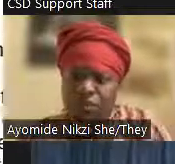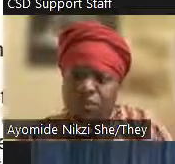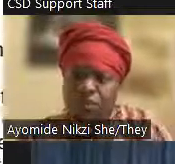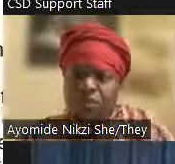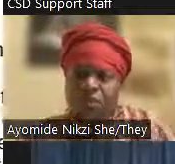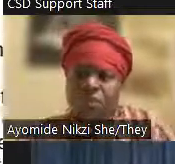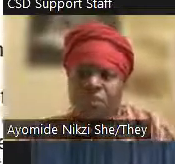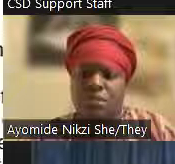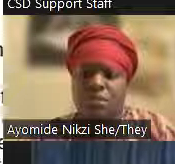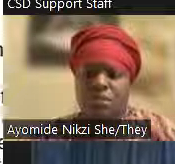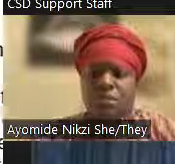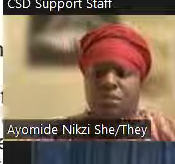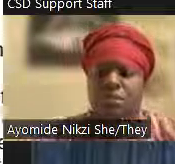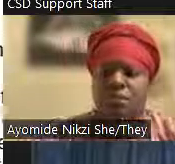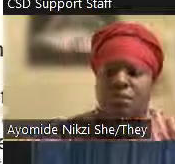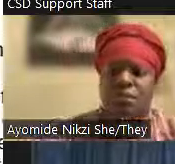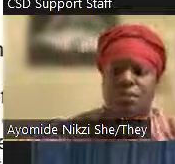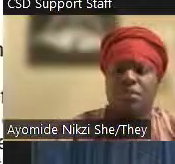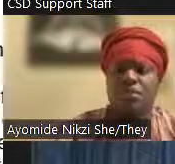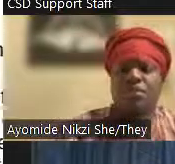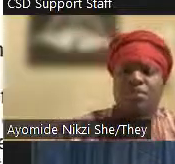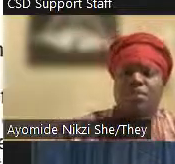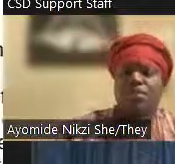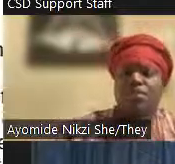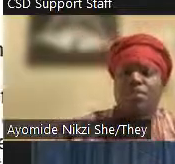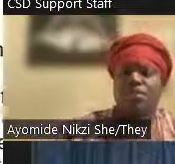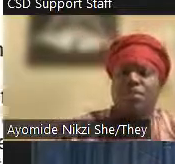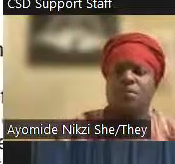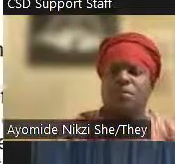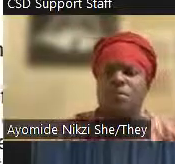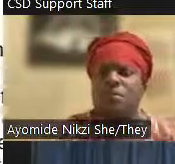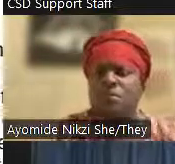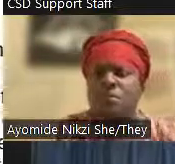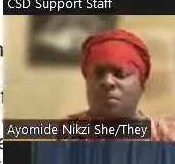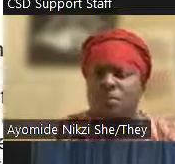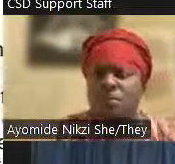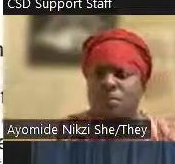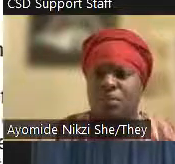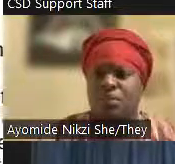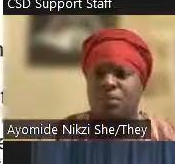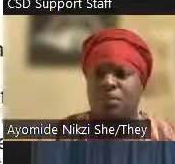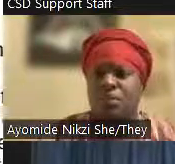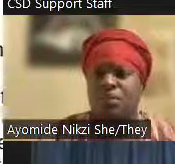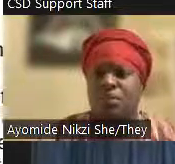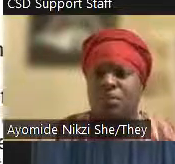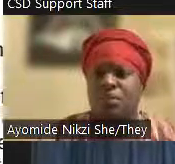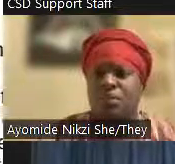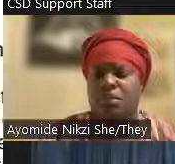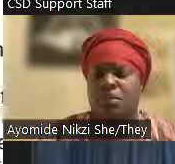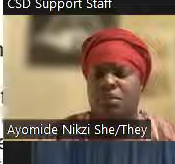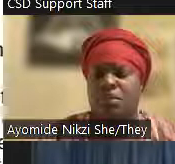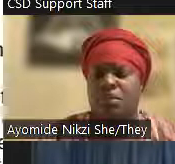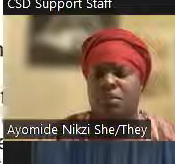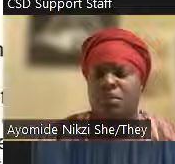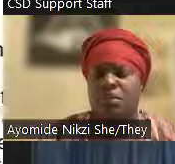Deputy City Attorney told us, I was proposing to add to, instead of saying all written communications, it